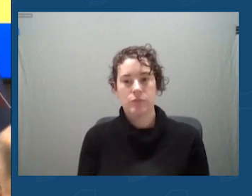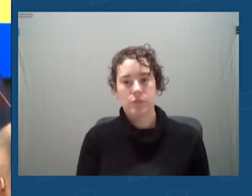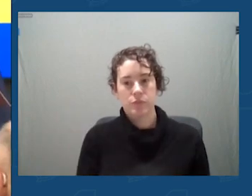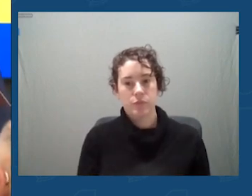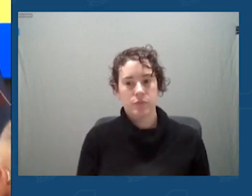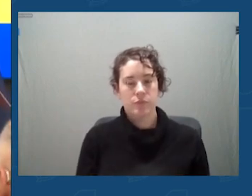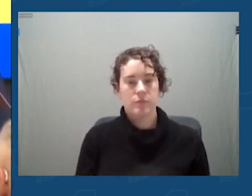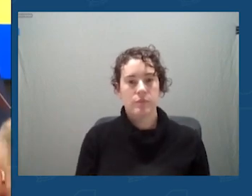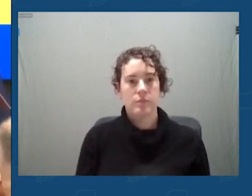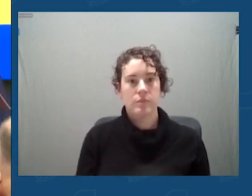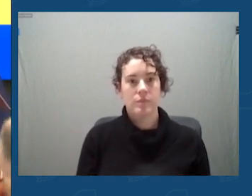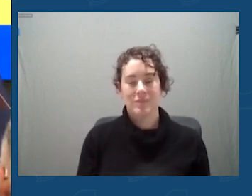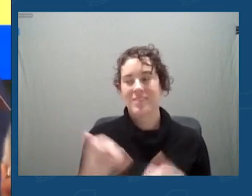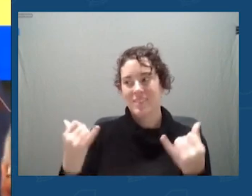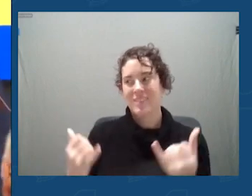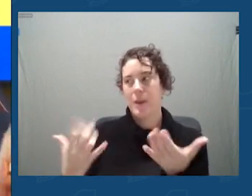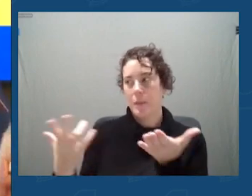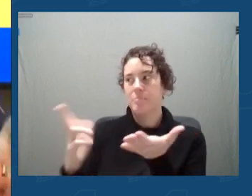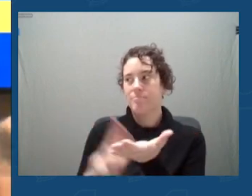The bill signing.